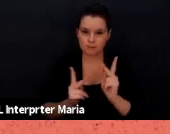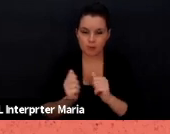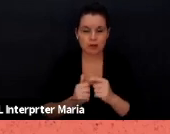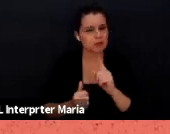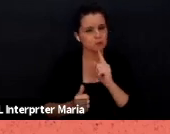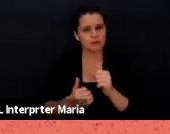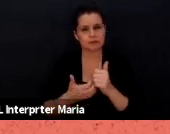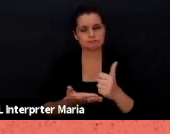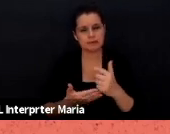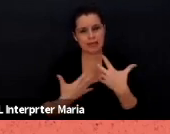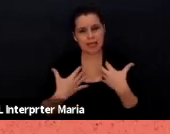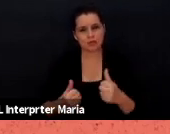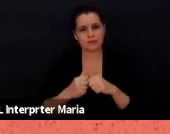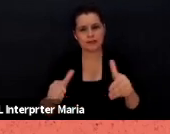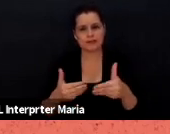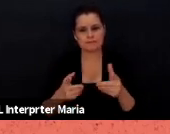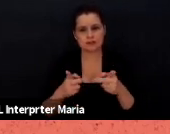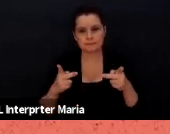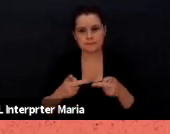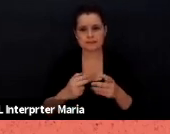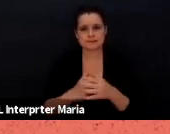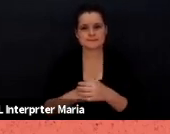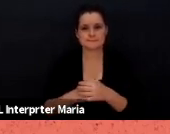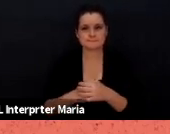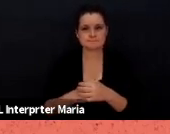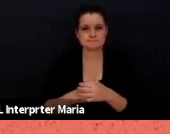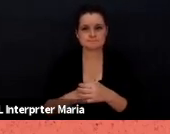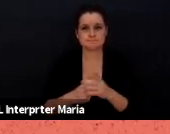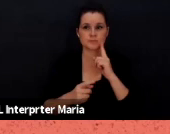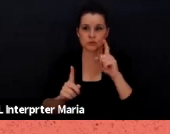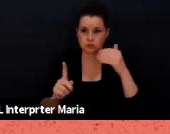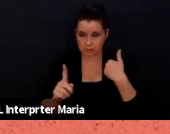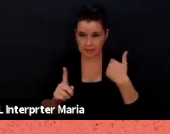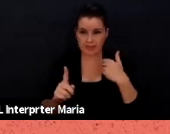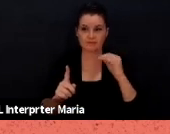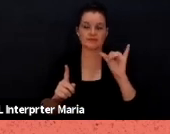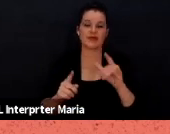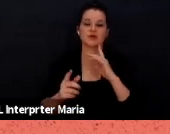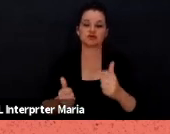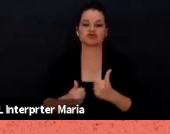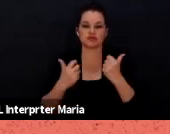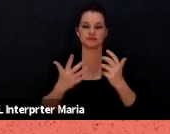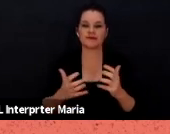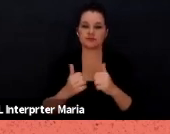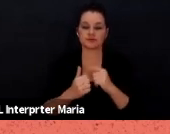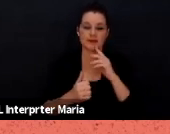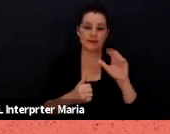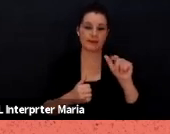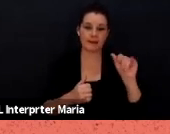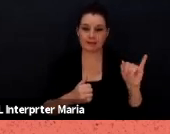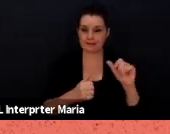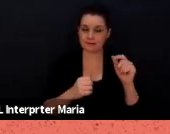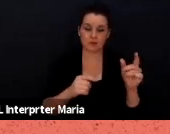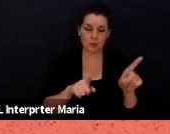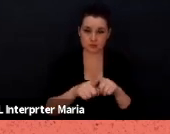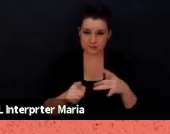really healthy and inviting atmosphere. So you have that sense that survivors and the allies as well feel safe and